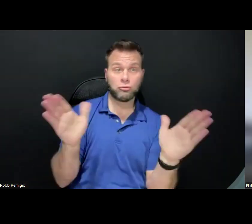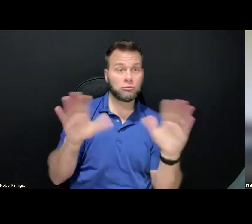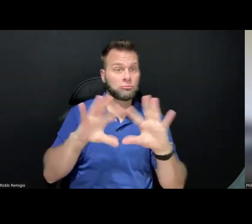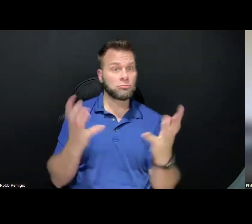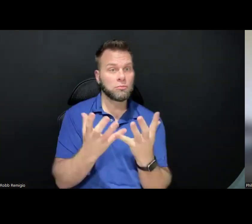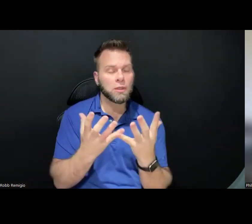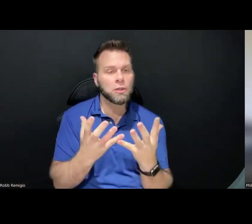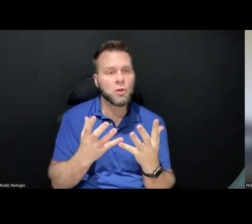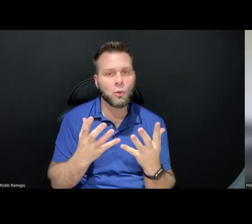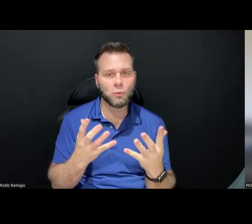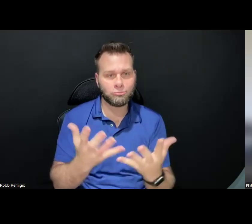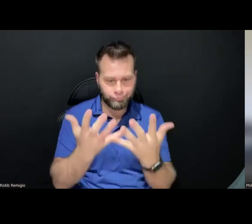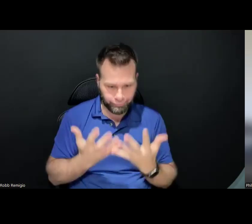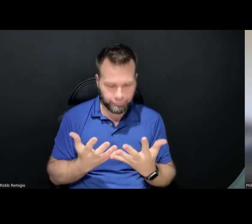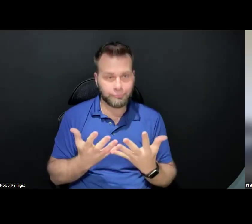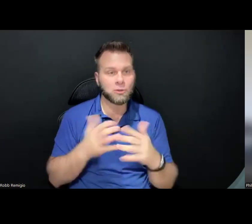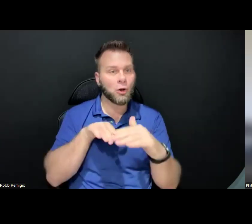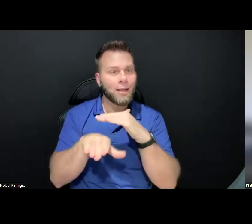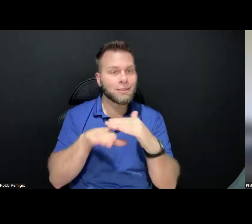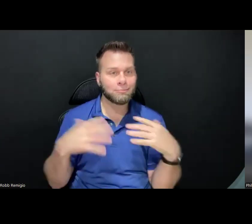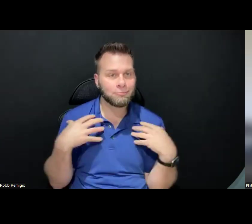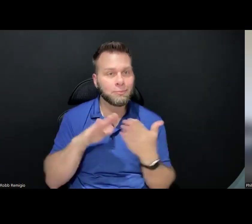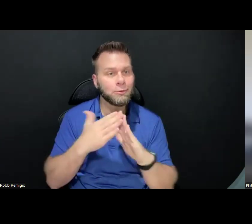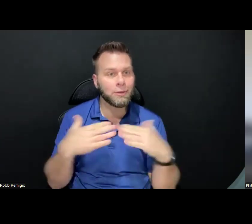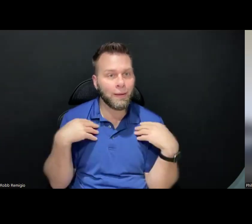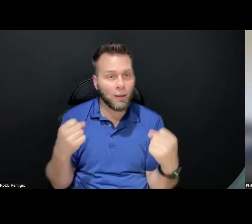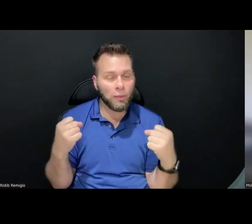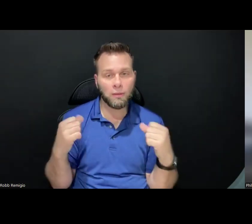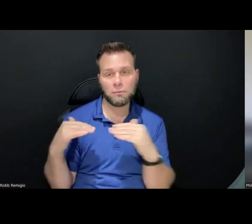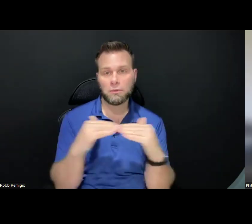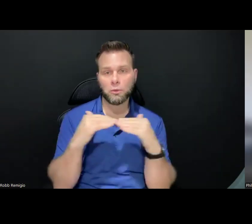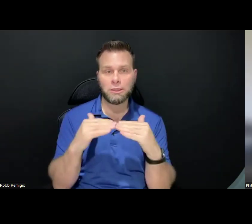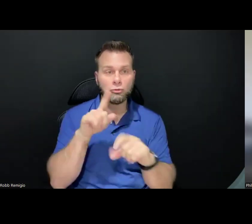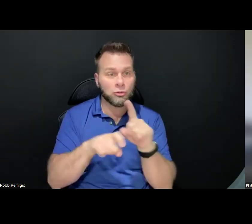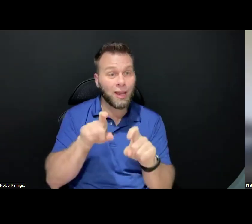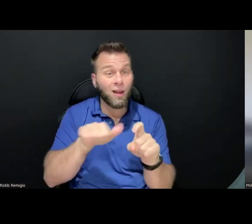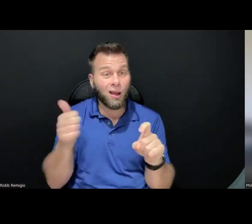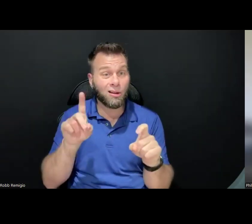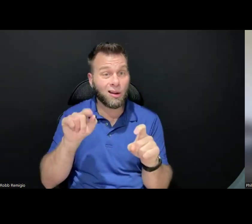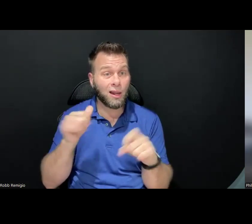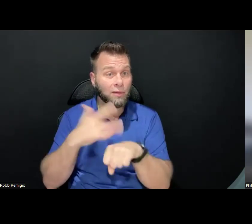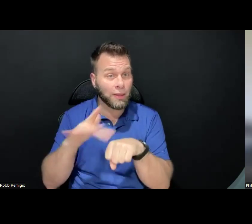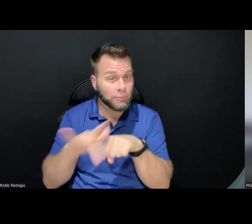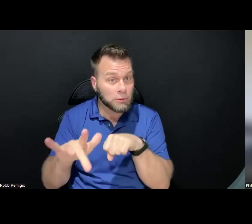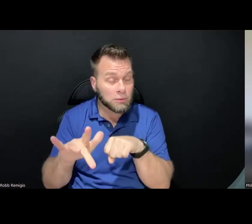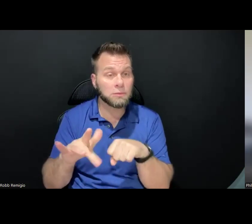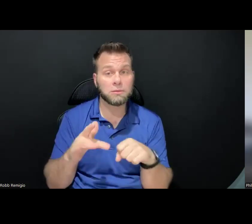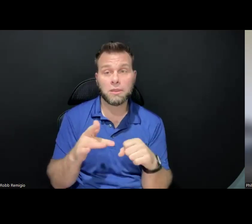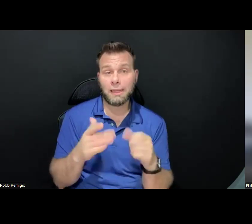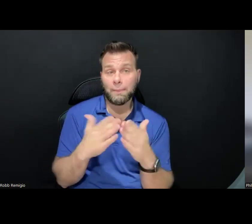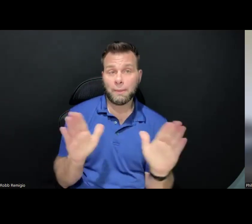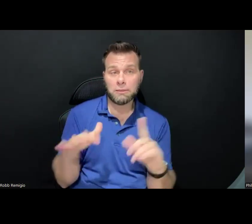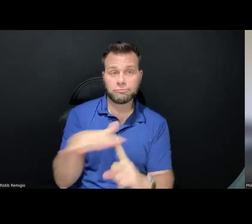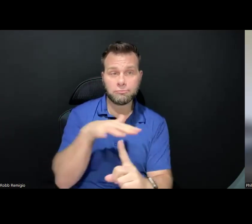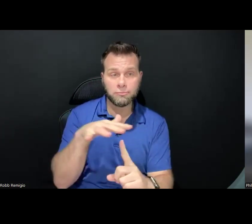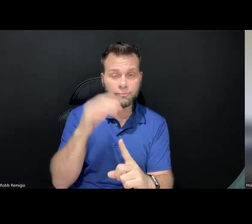making access of things like the Community Health Equity Survey data, other data that might be available in a public setting,